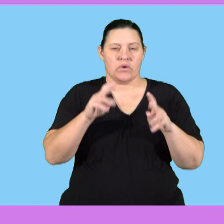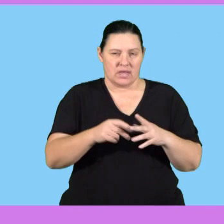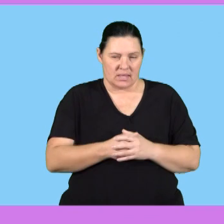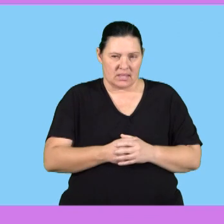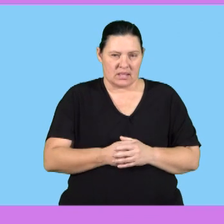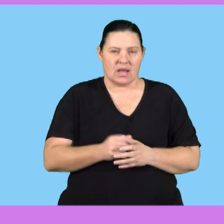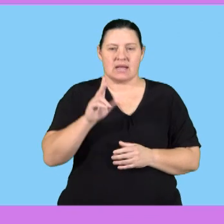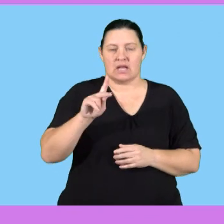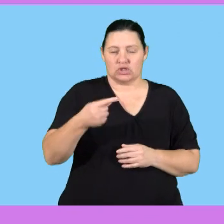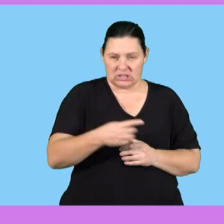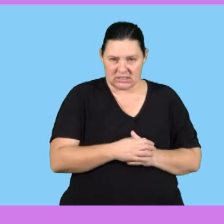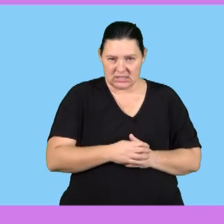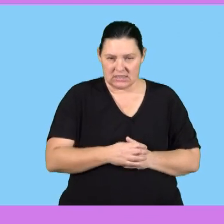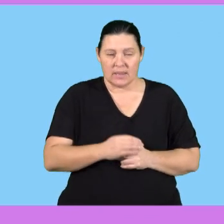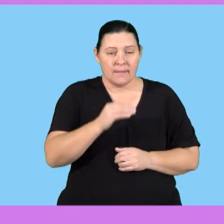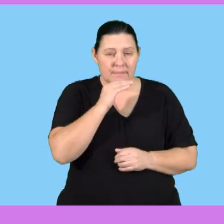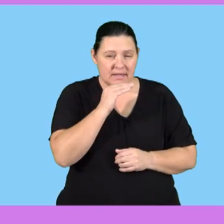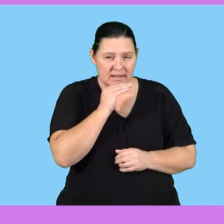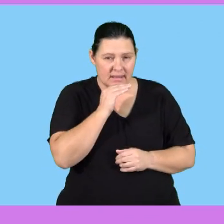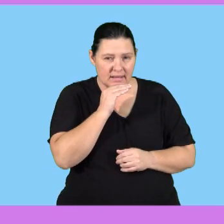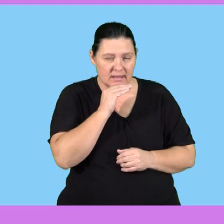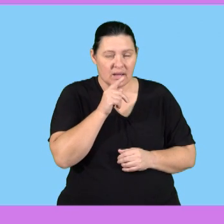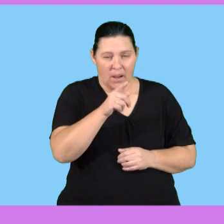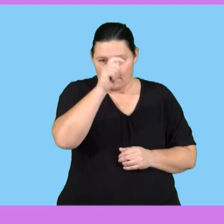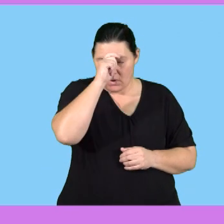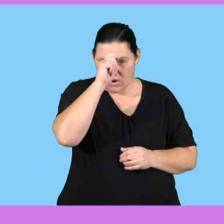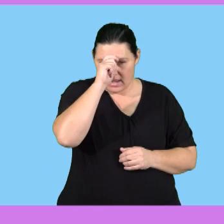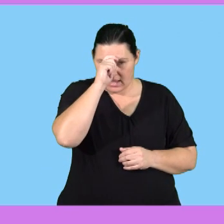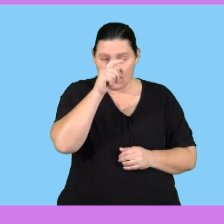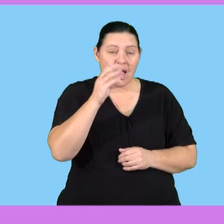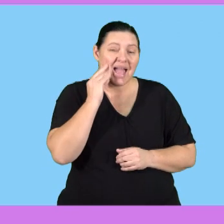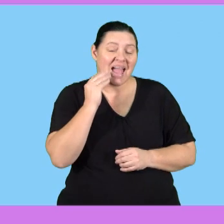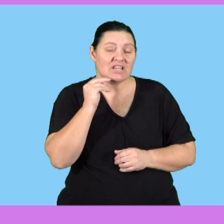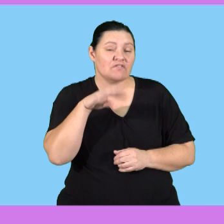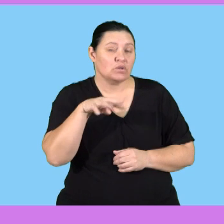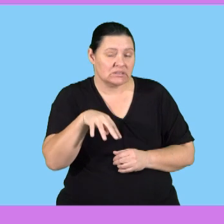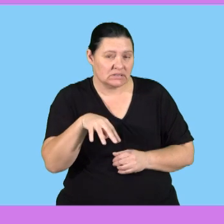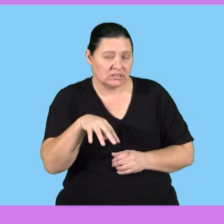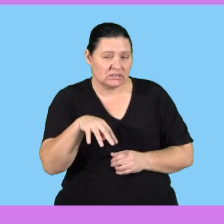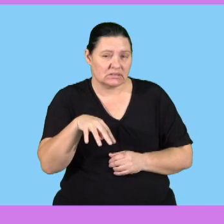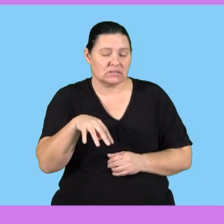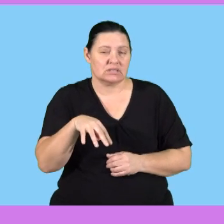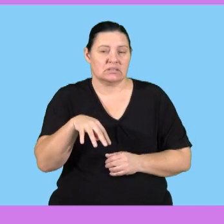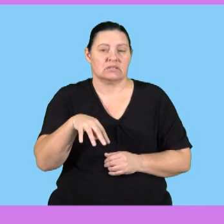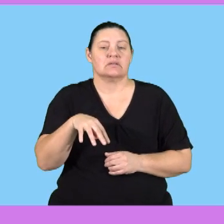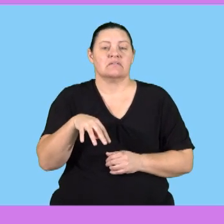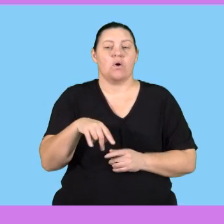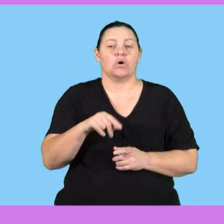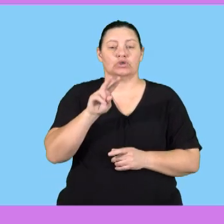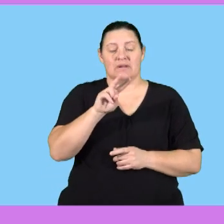And I'll see, okay, there's the kilograms, meaning this boy, when he was 14 years old,